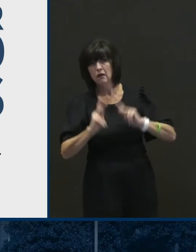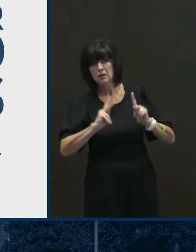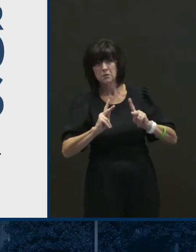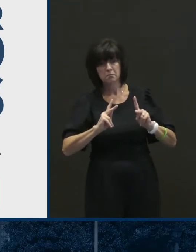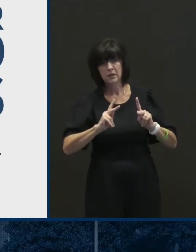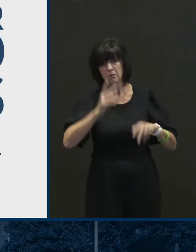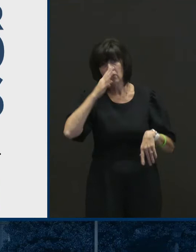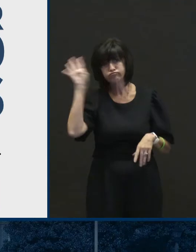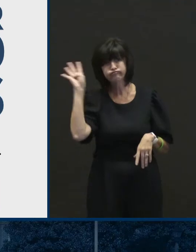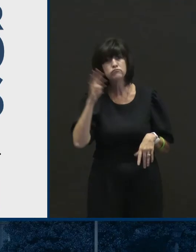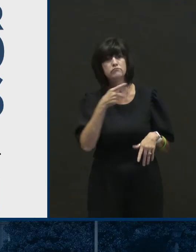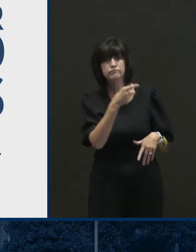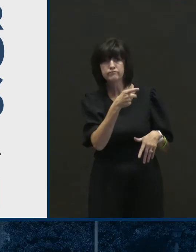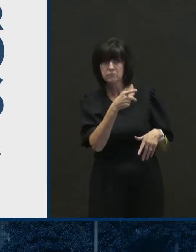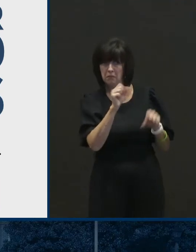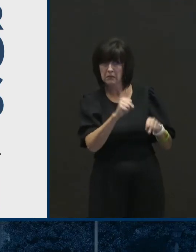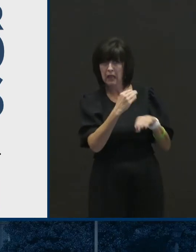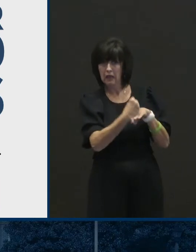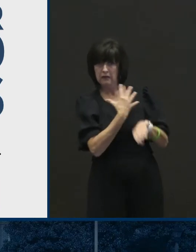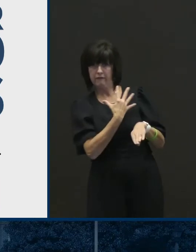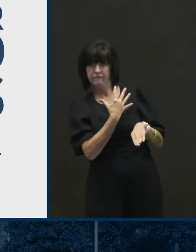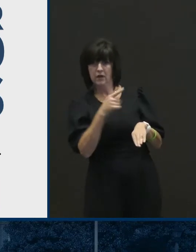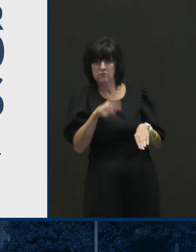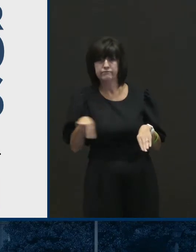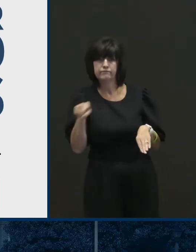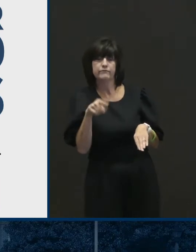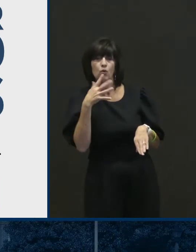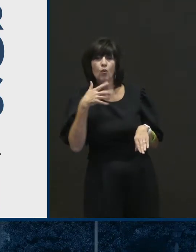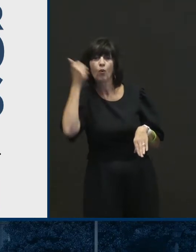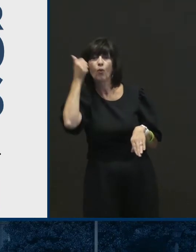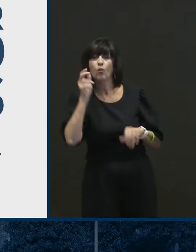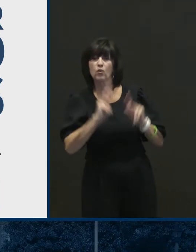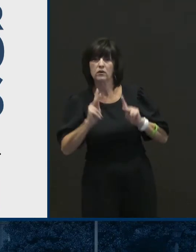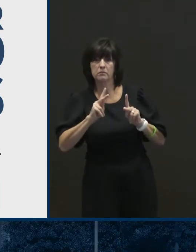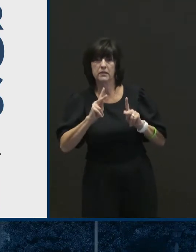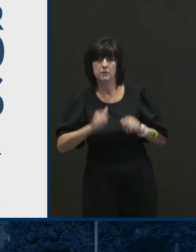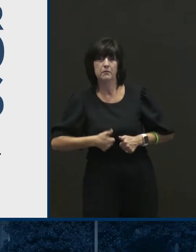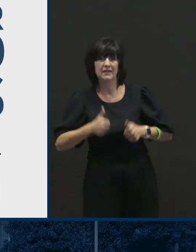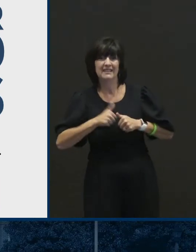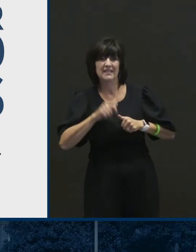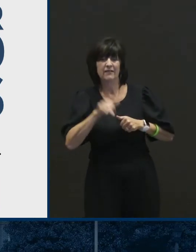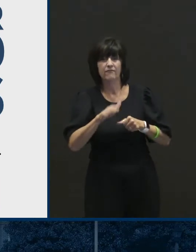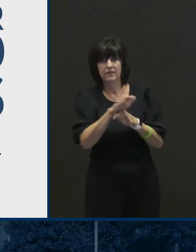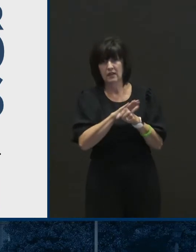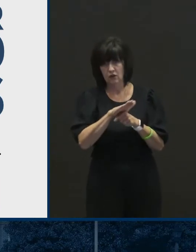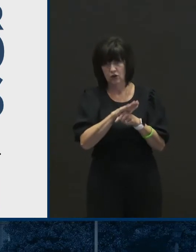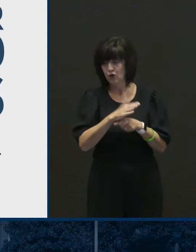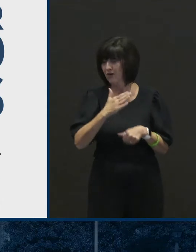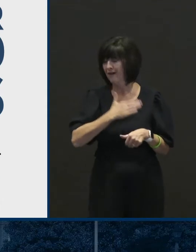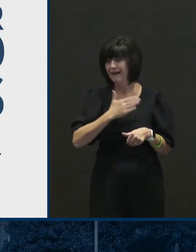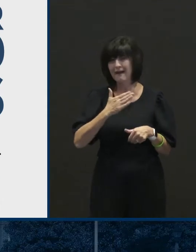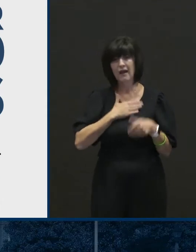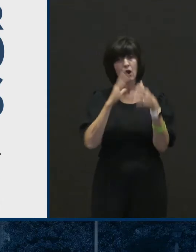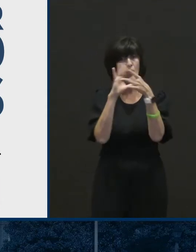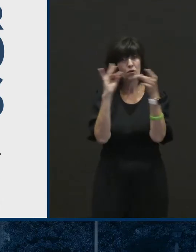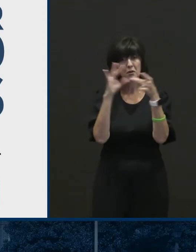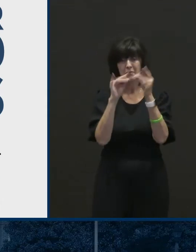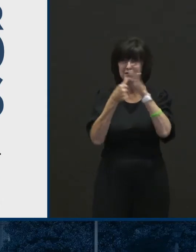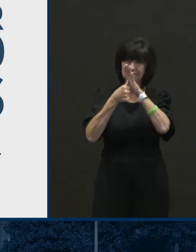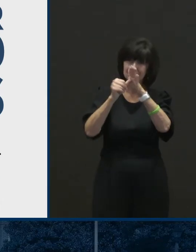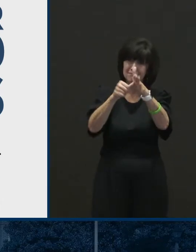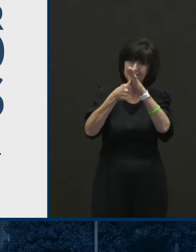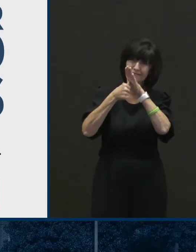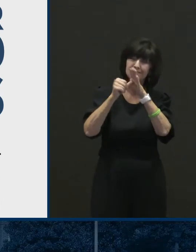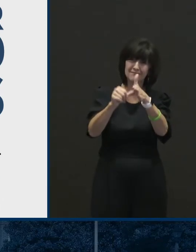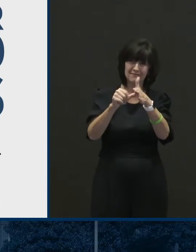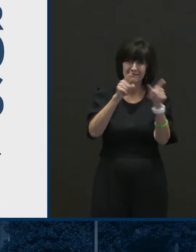really important top line messages today. One is get tested, get tested, get tested. Really